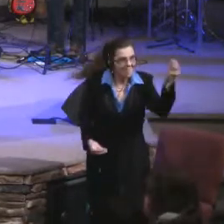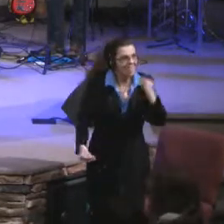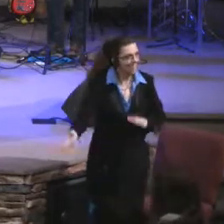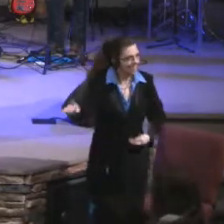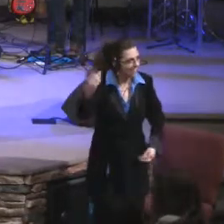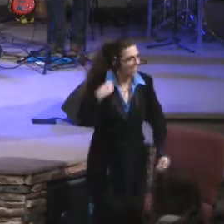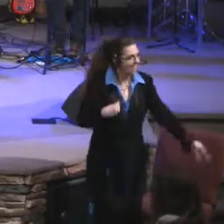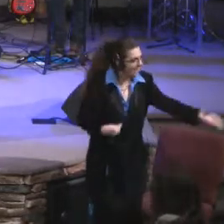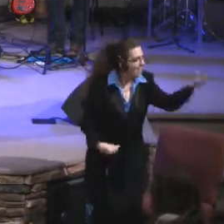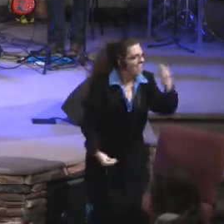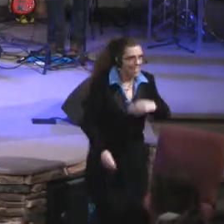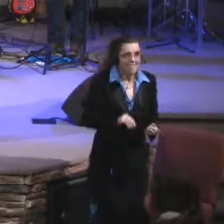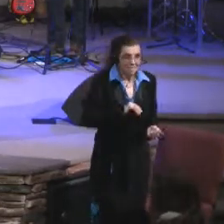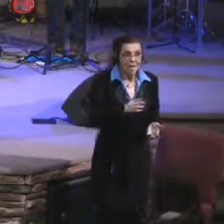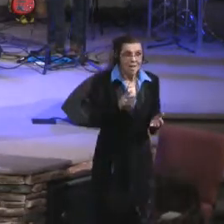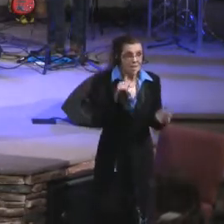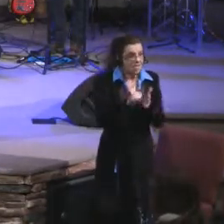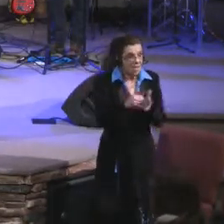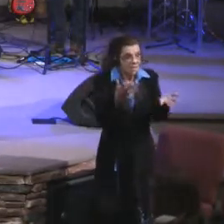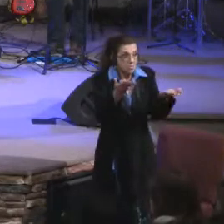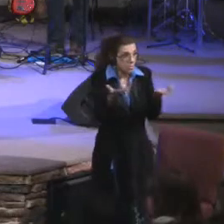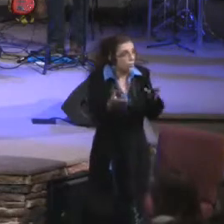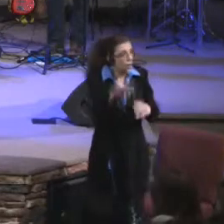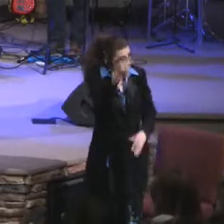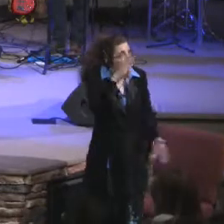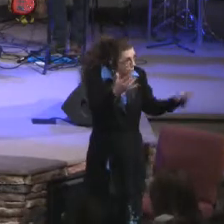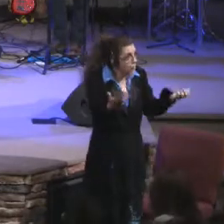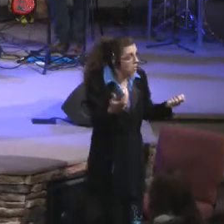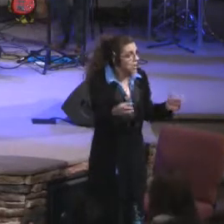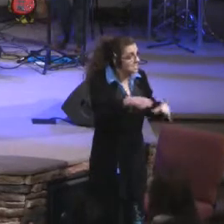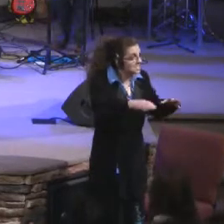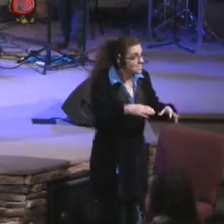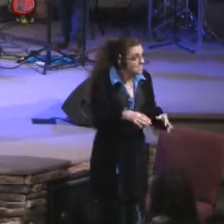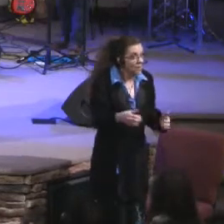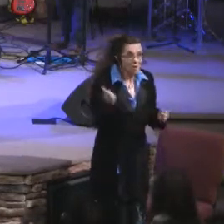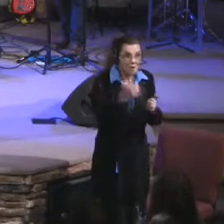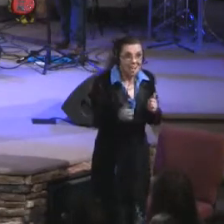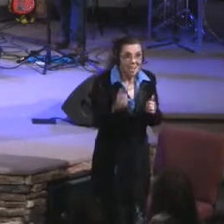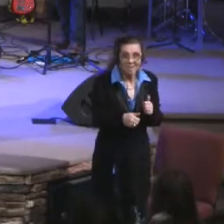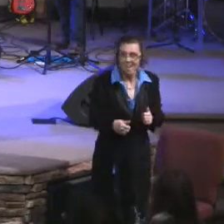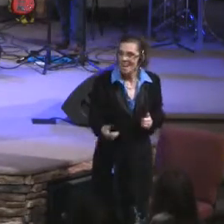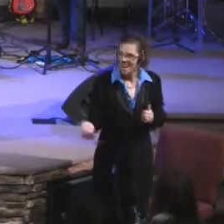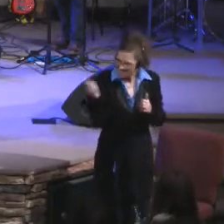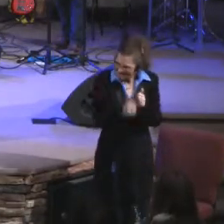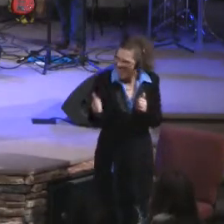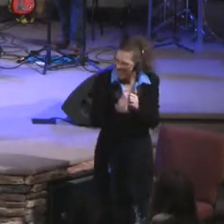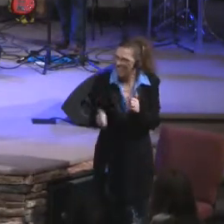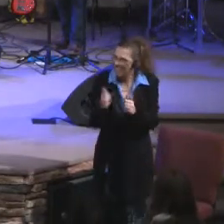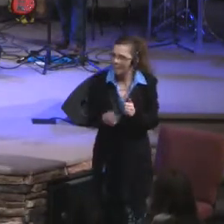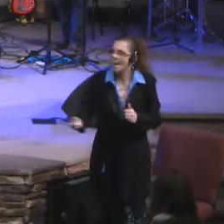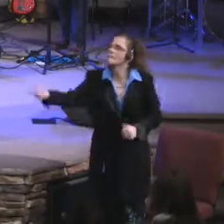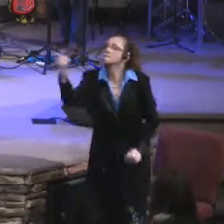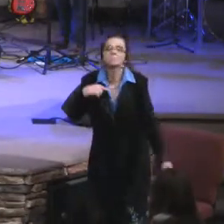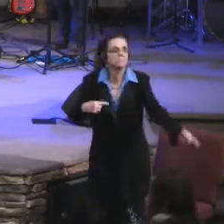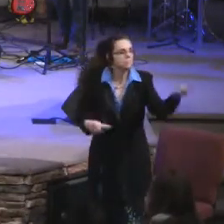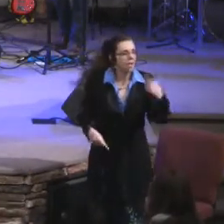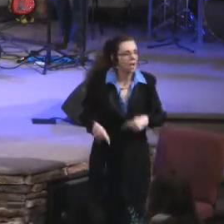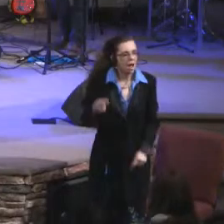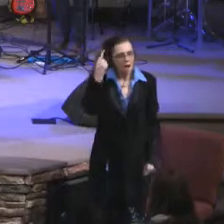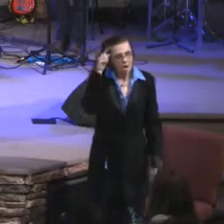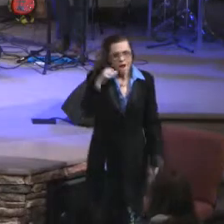was for the first century church, to add to the church daily. I want God to add to this church daily. Not for